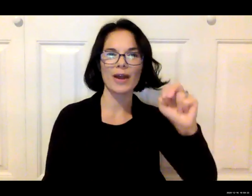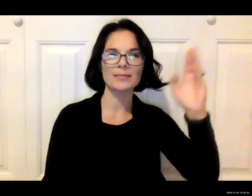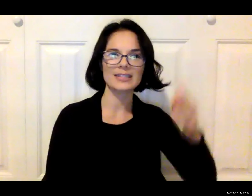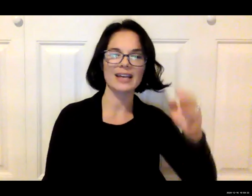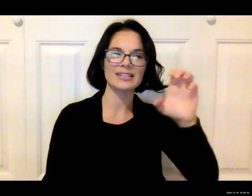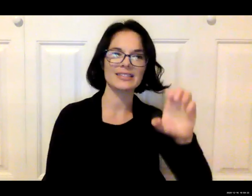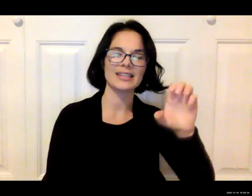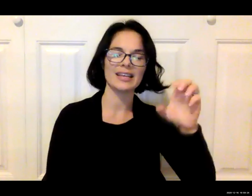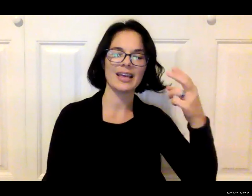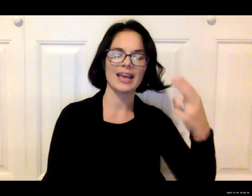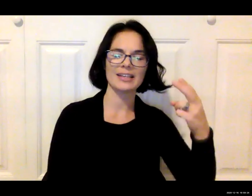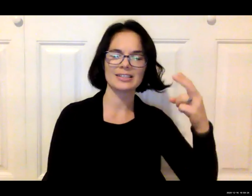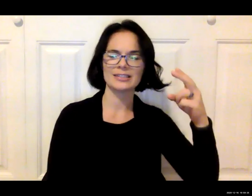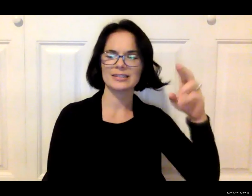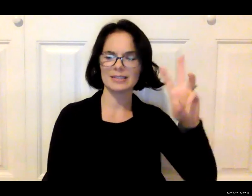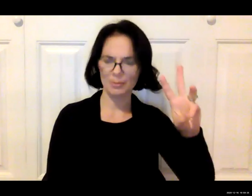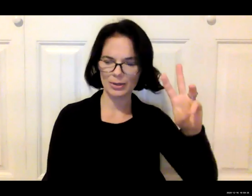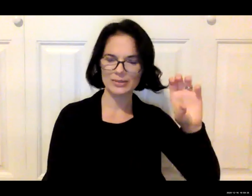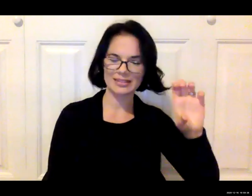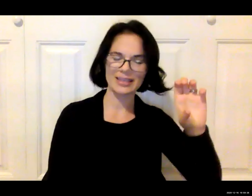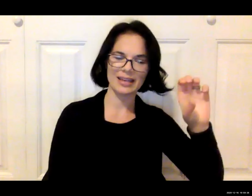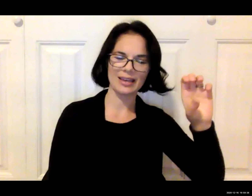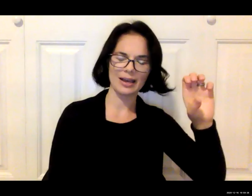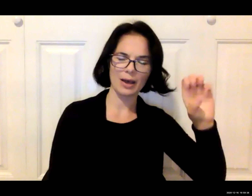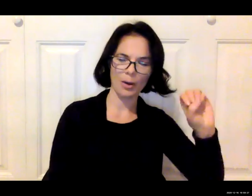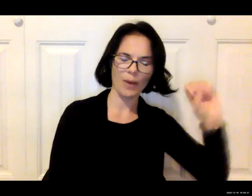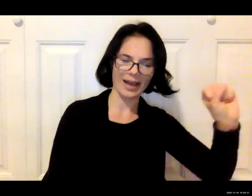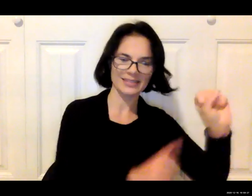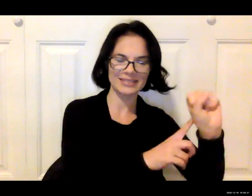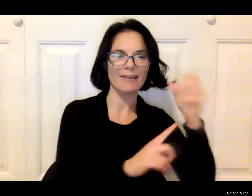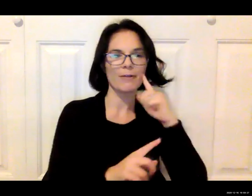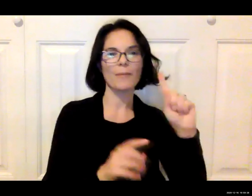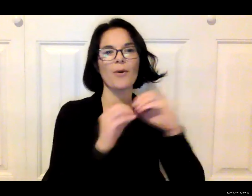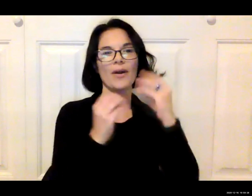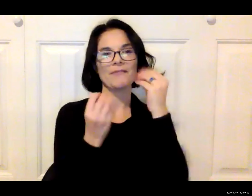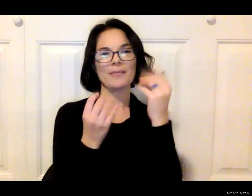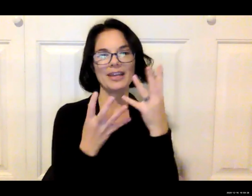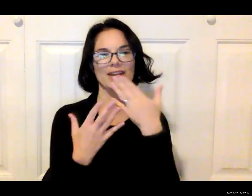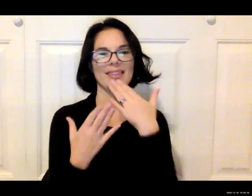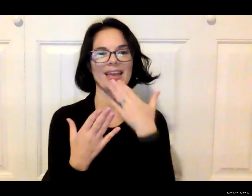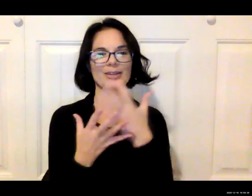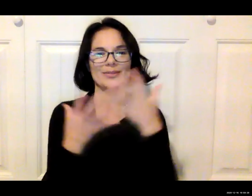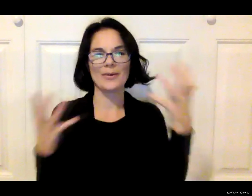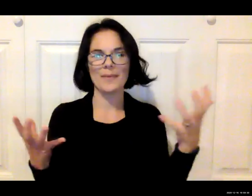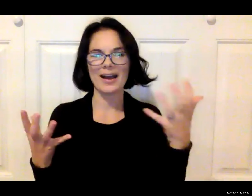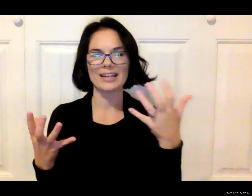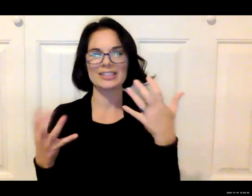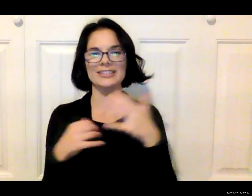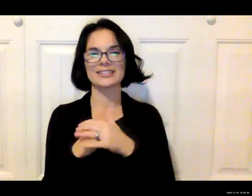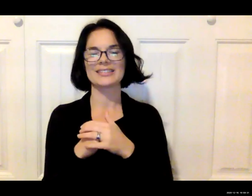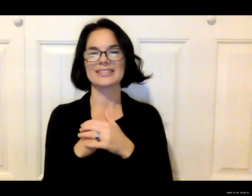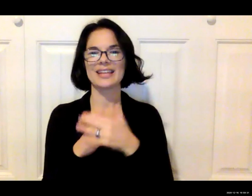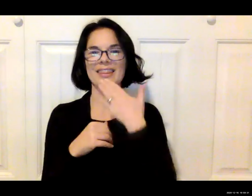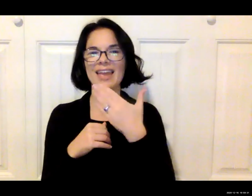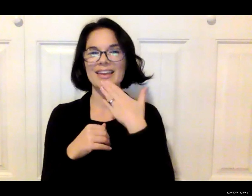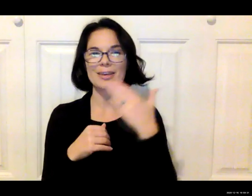.com/programs/CHWCOS for more information. Thank you and good night. Thank you, presenters. Hope to see you. Thank you. Thank